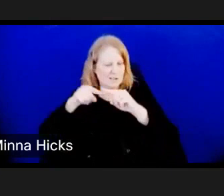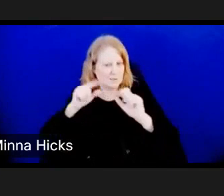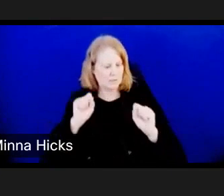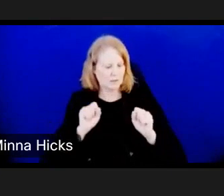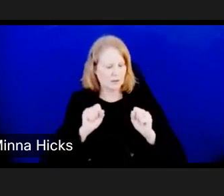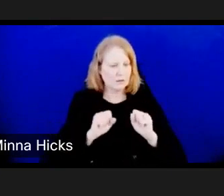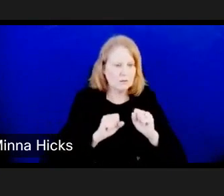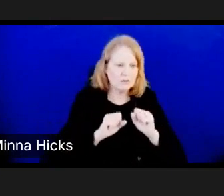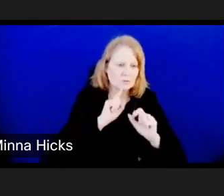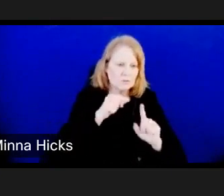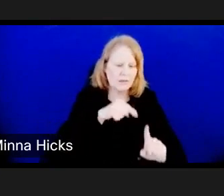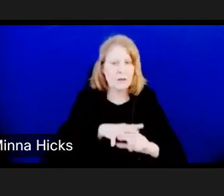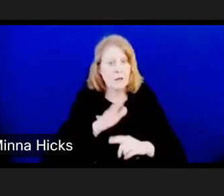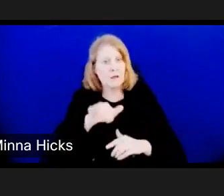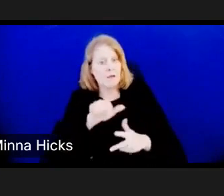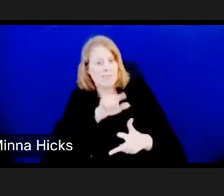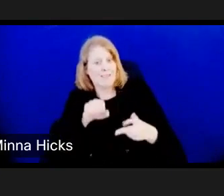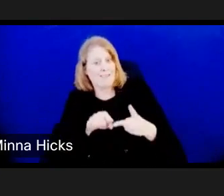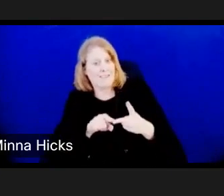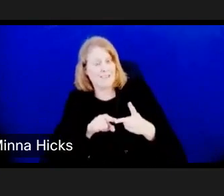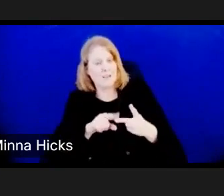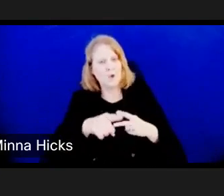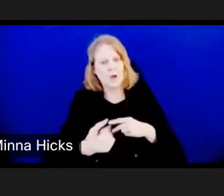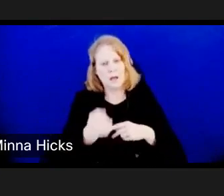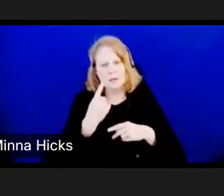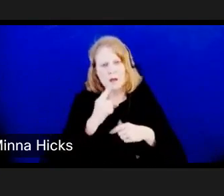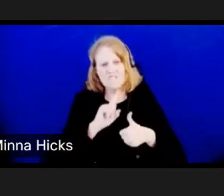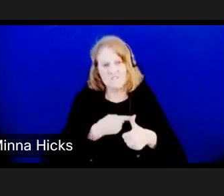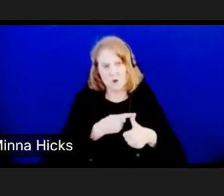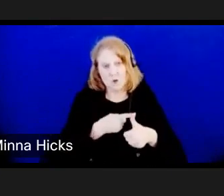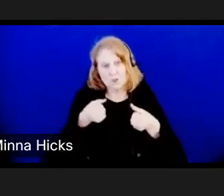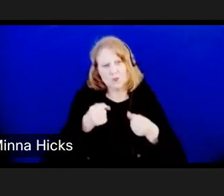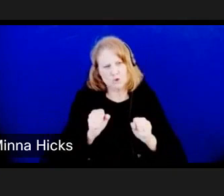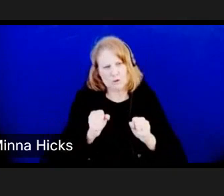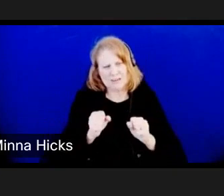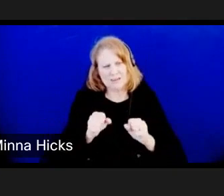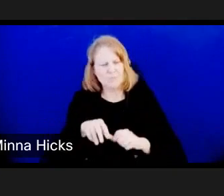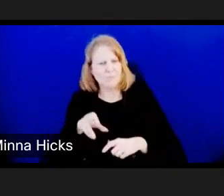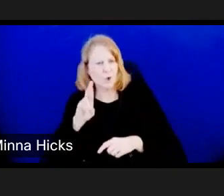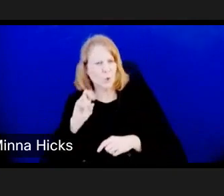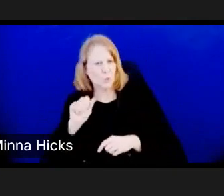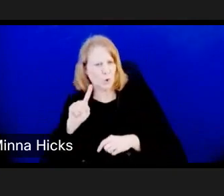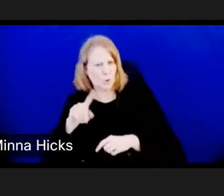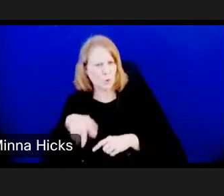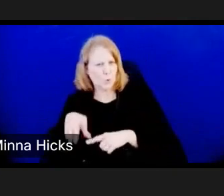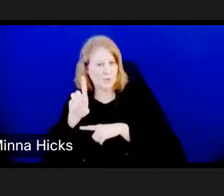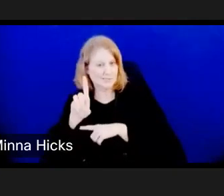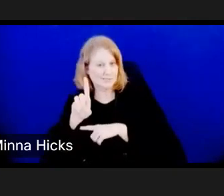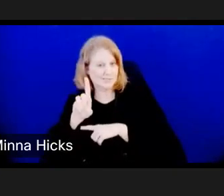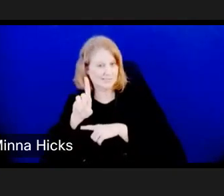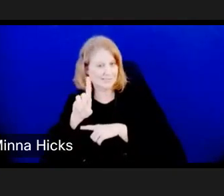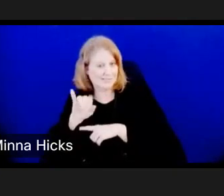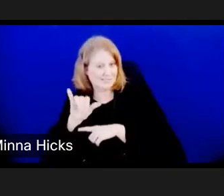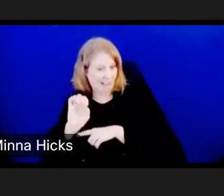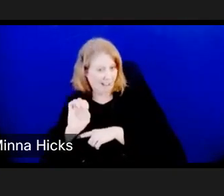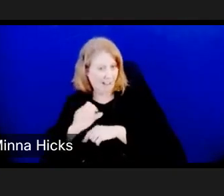asked about was the First Street Road diet. And I don't have a lot of information on that, so I'm gonna ask if there's someone on the team that can maybe help out with that. I would